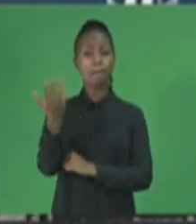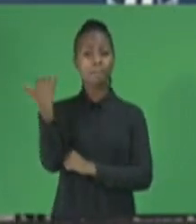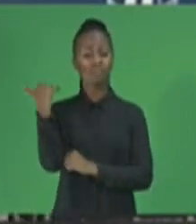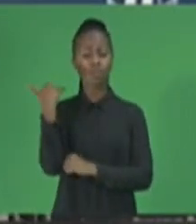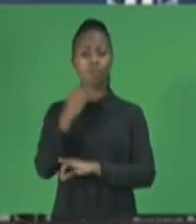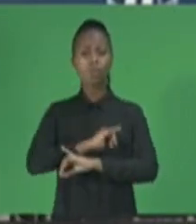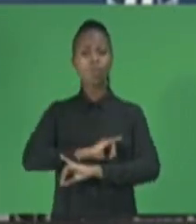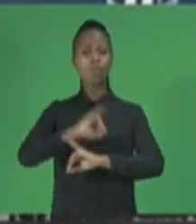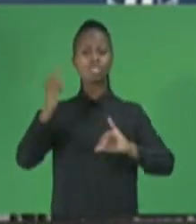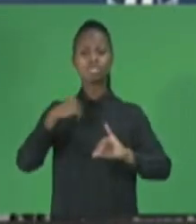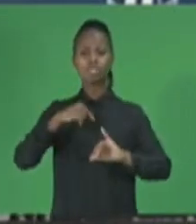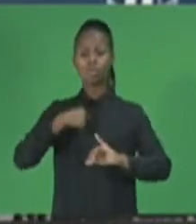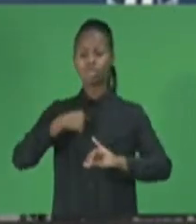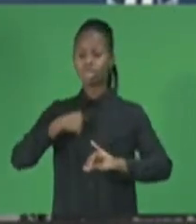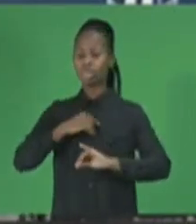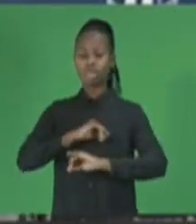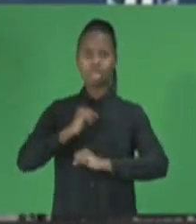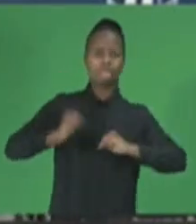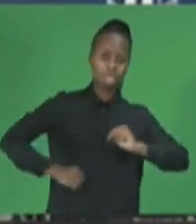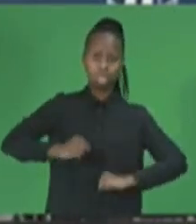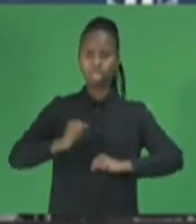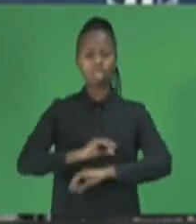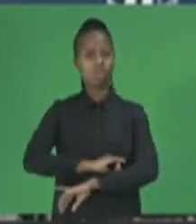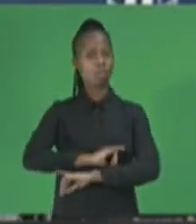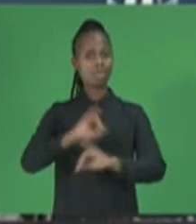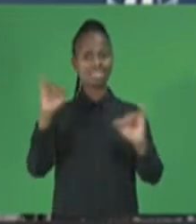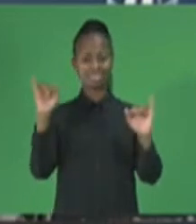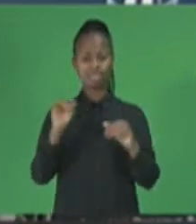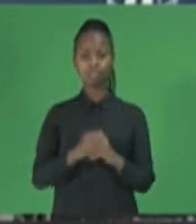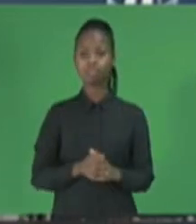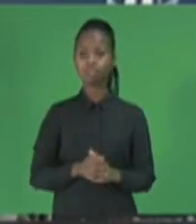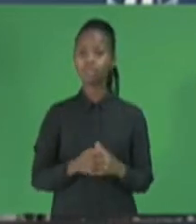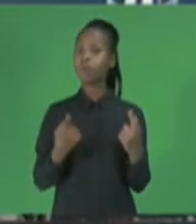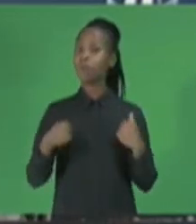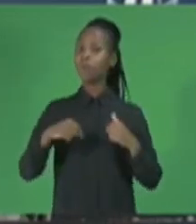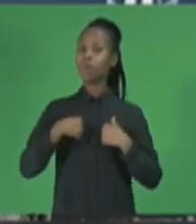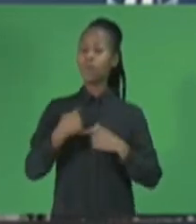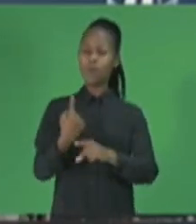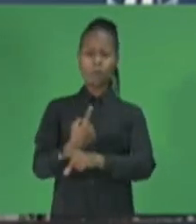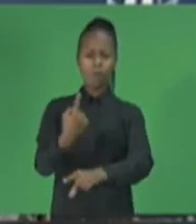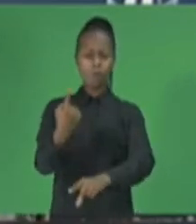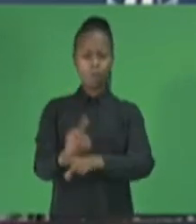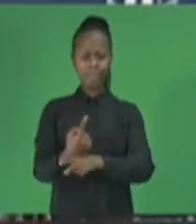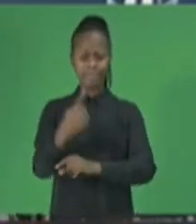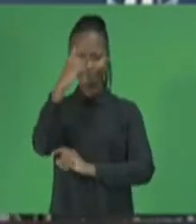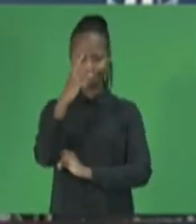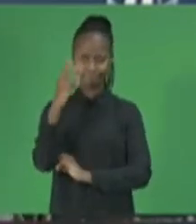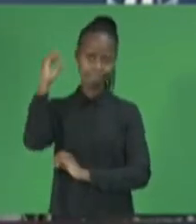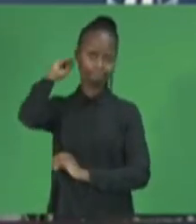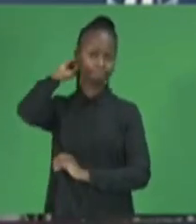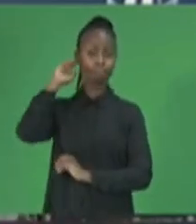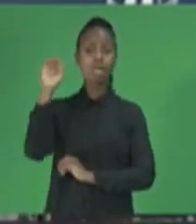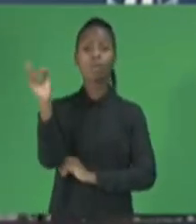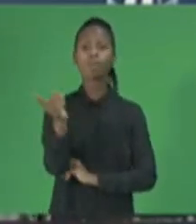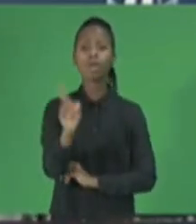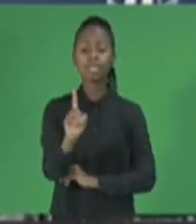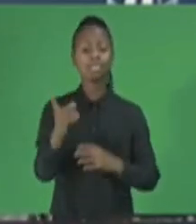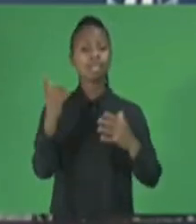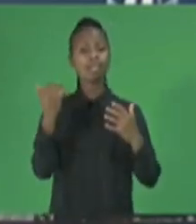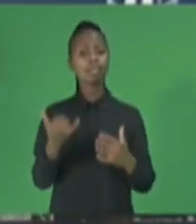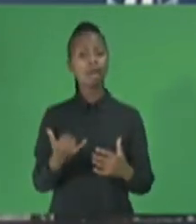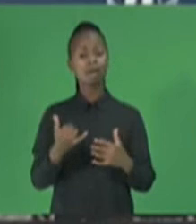taper tantrum. And we are cognizant of the fact that the Fed now